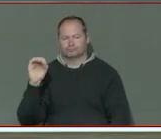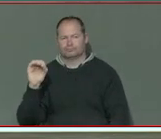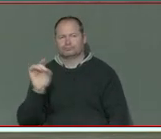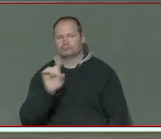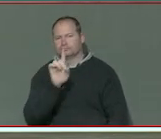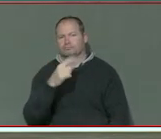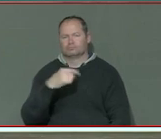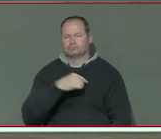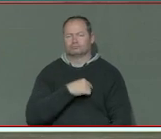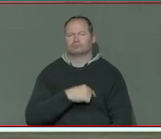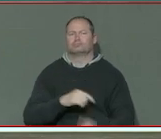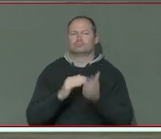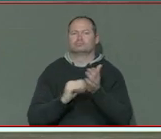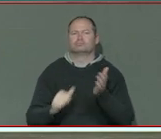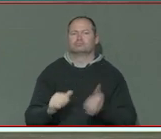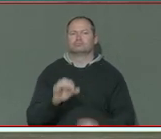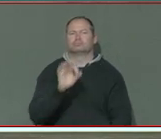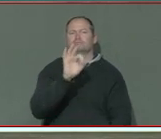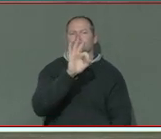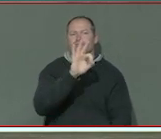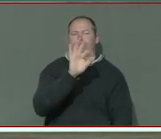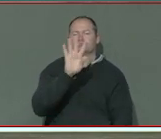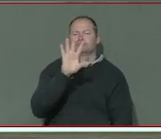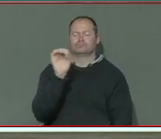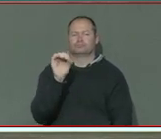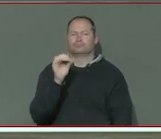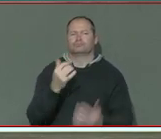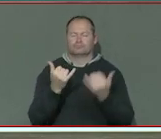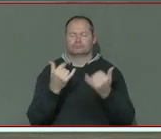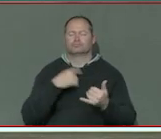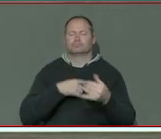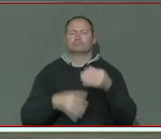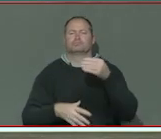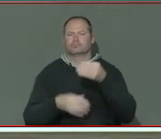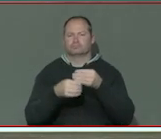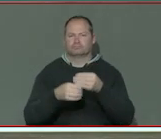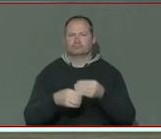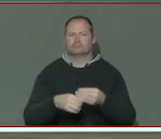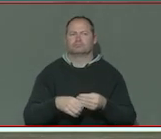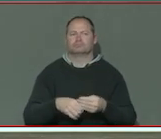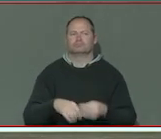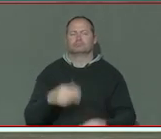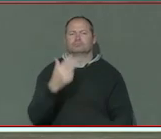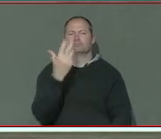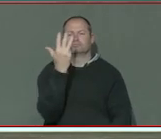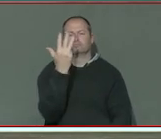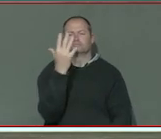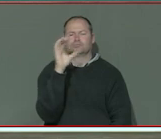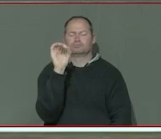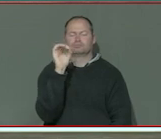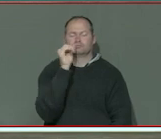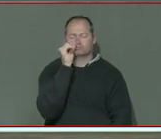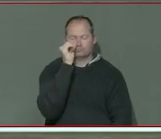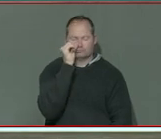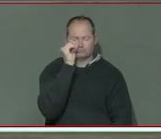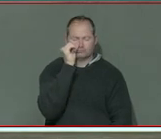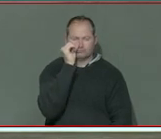subtract 340. So we have to add 90 Rand, 90 Rand, and that